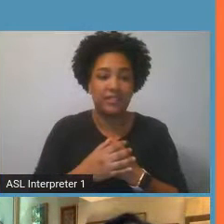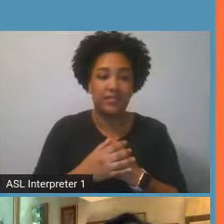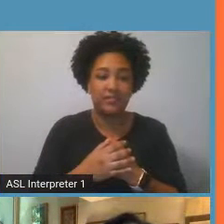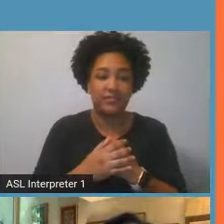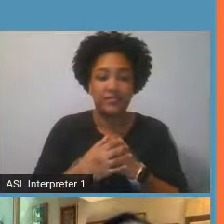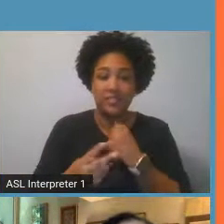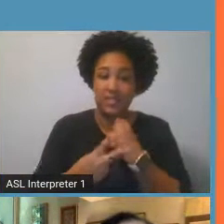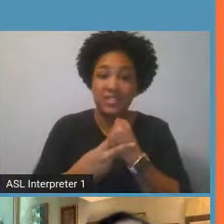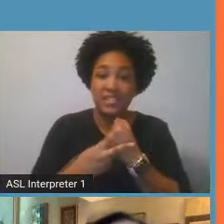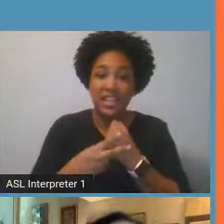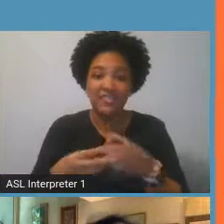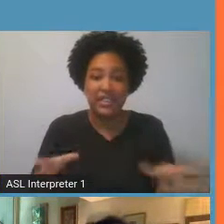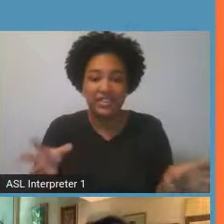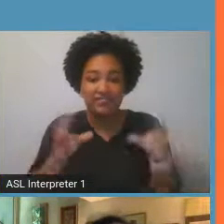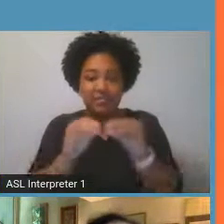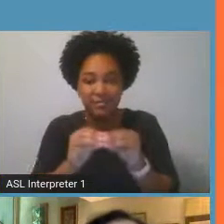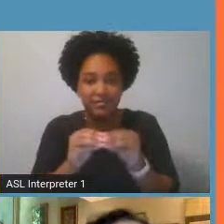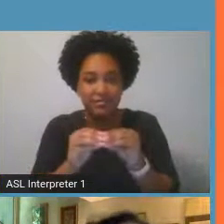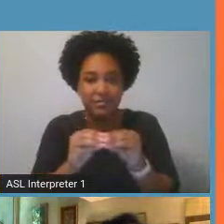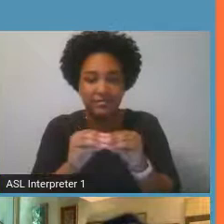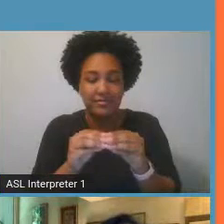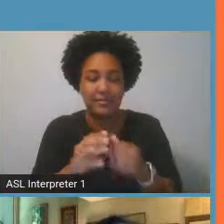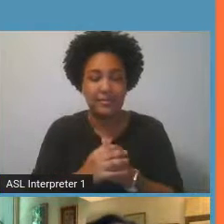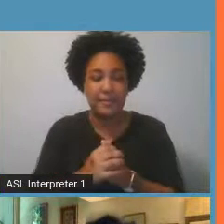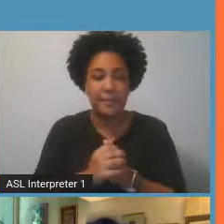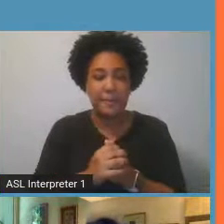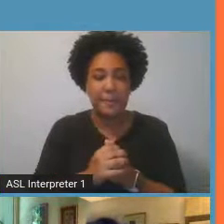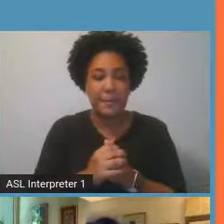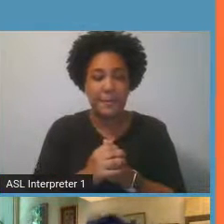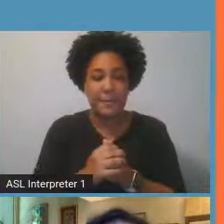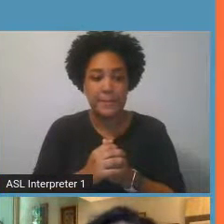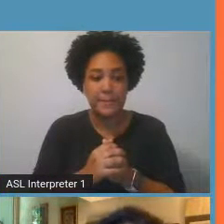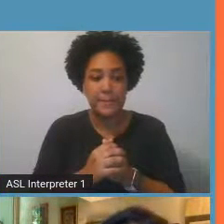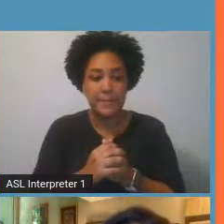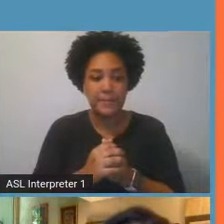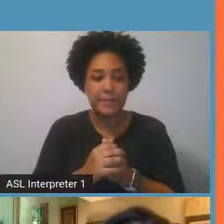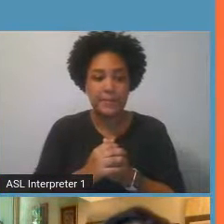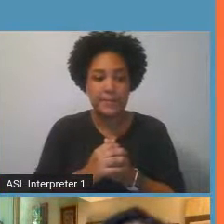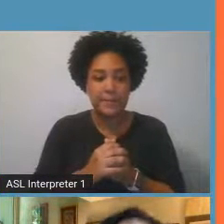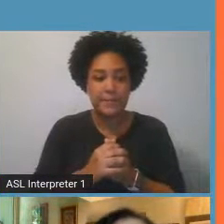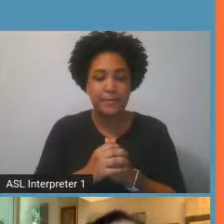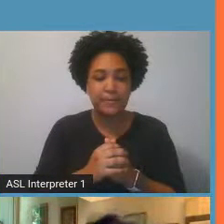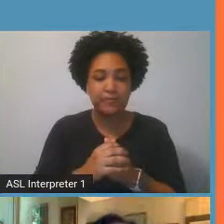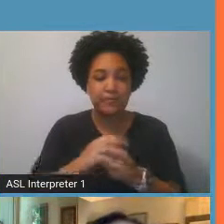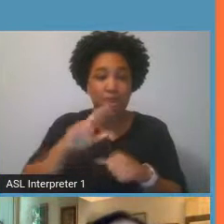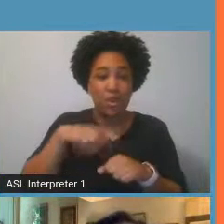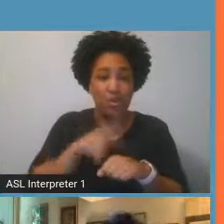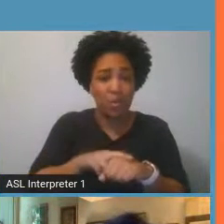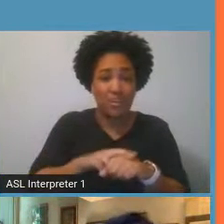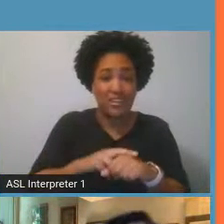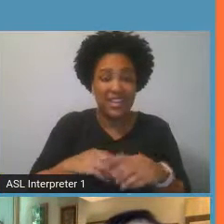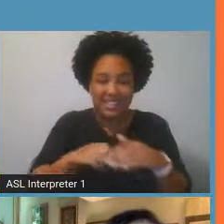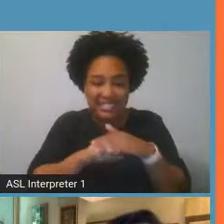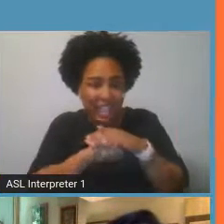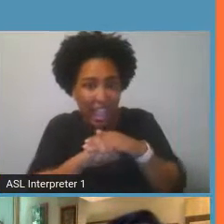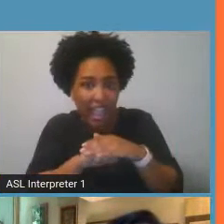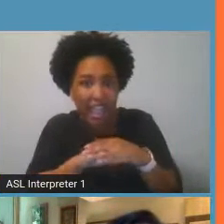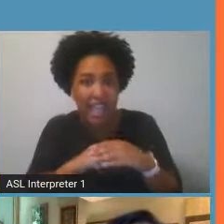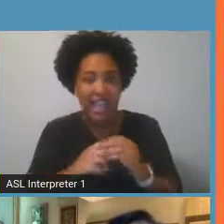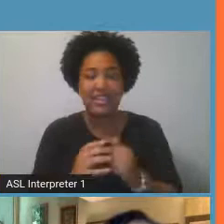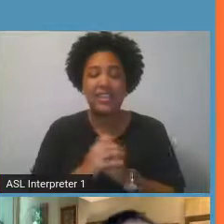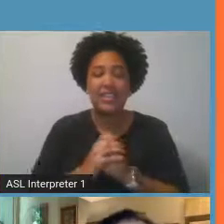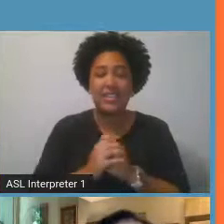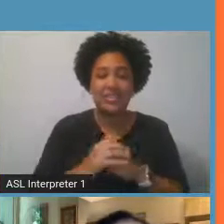space. These collections that normally would be hidden and unavailable can now be showcased and